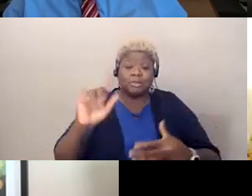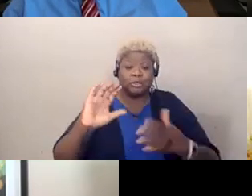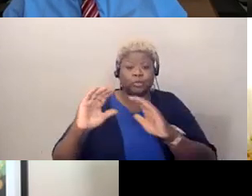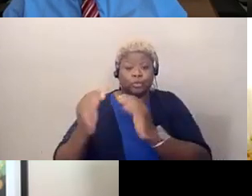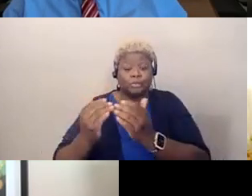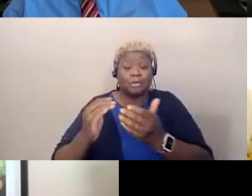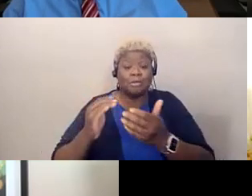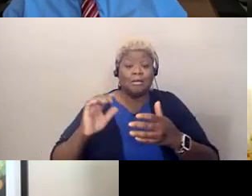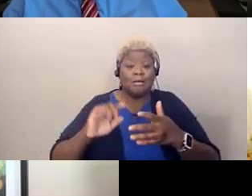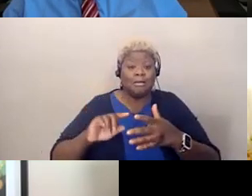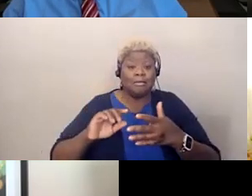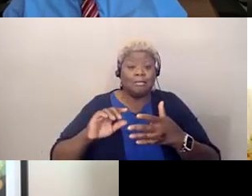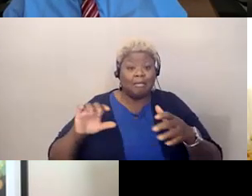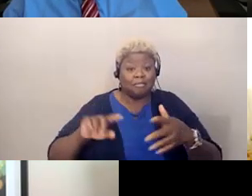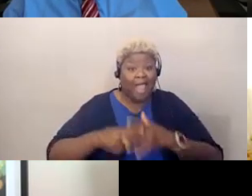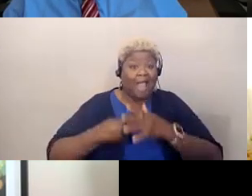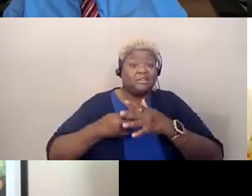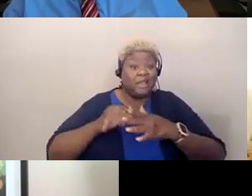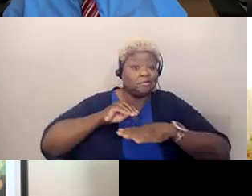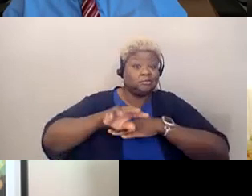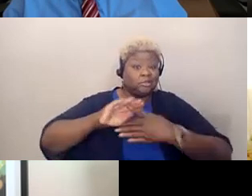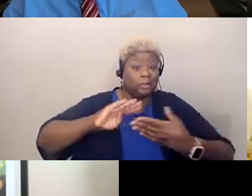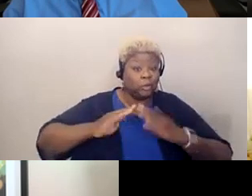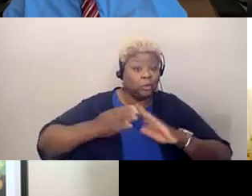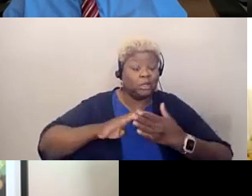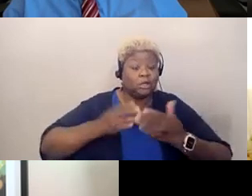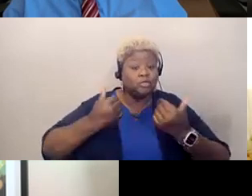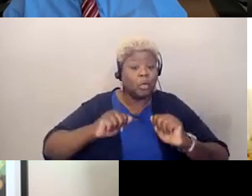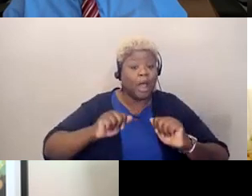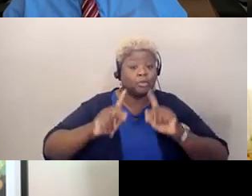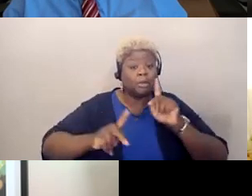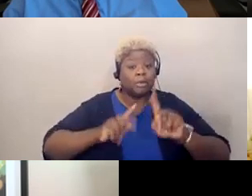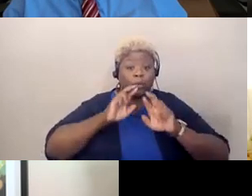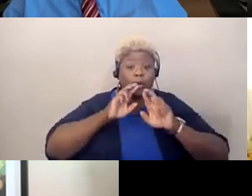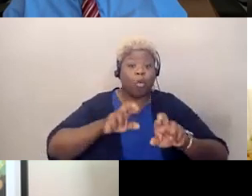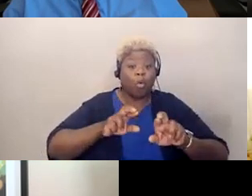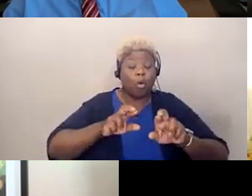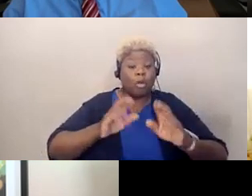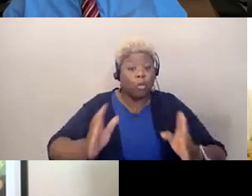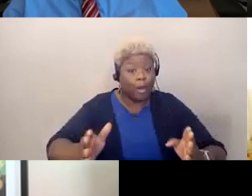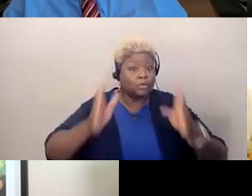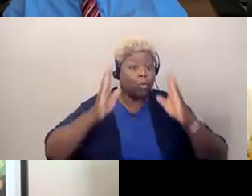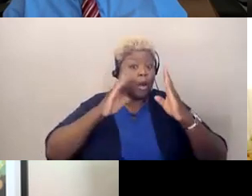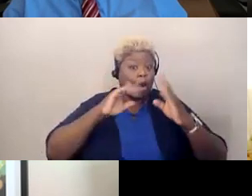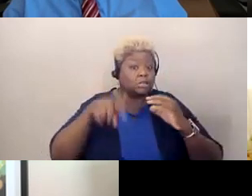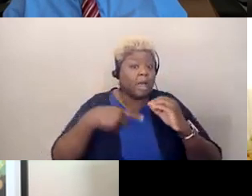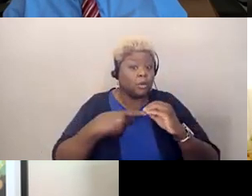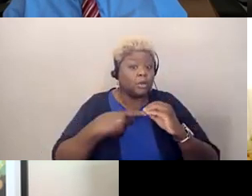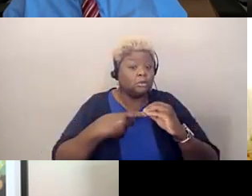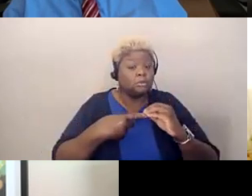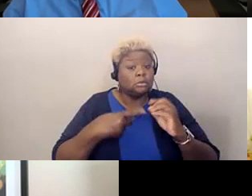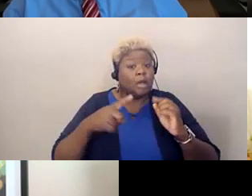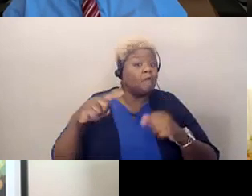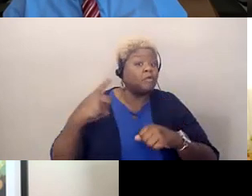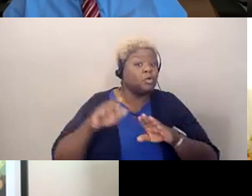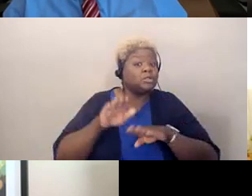committee, our community, trying to get people to report on the issue, raise awareness around it. I think this is our